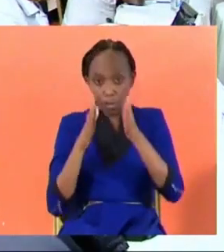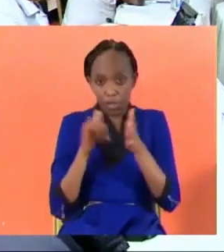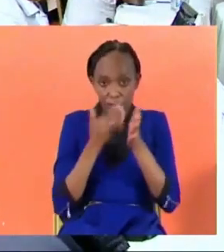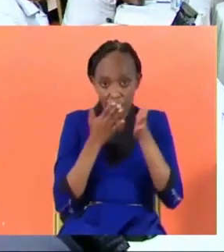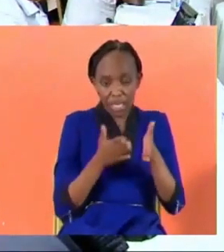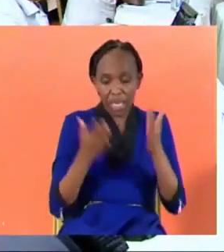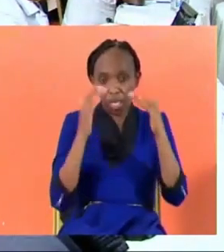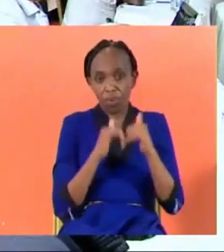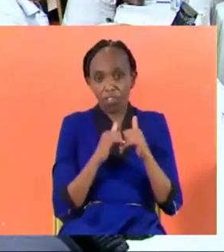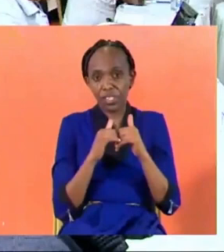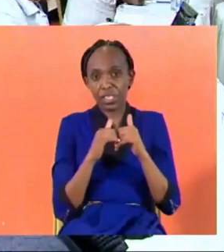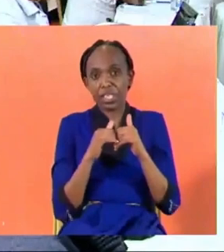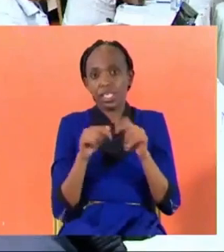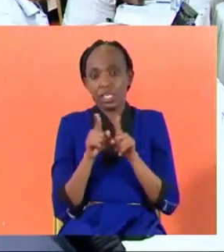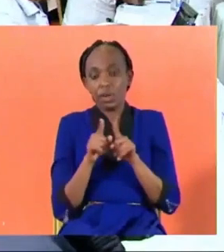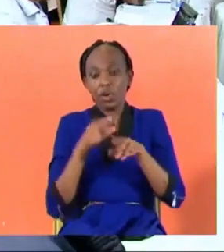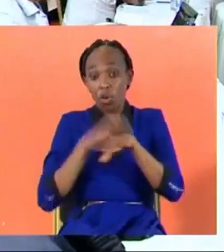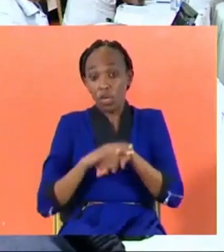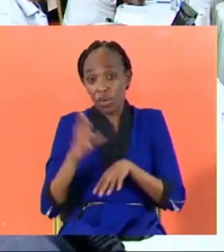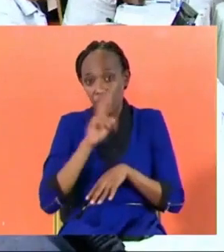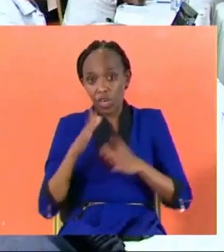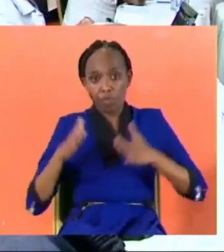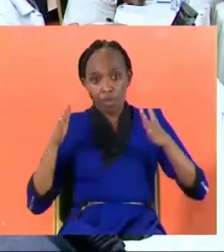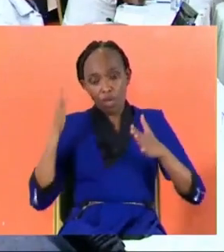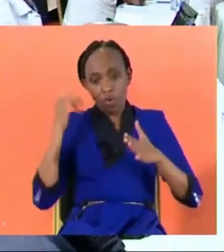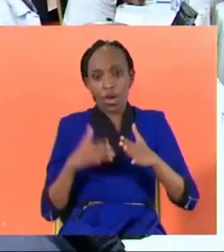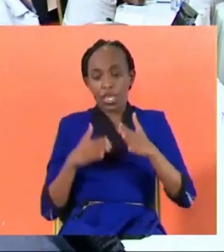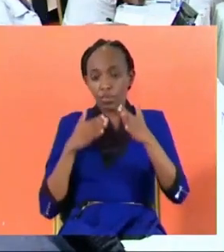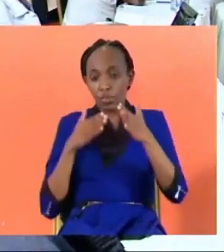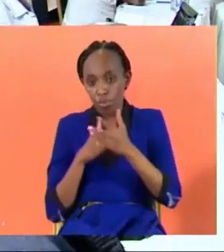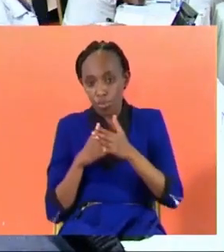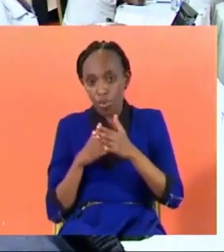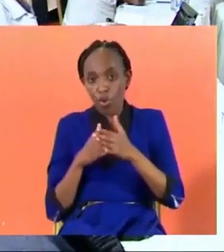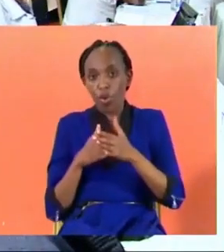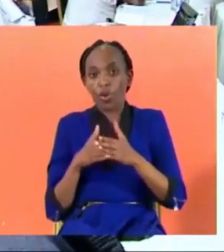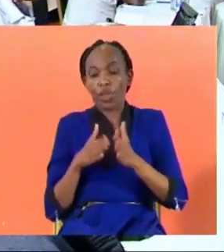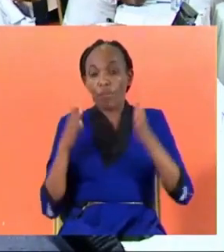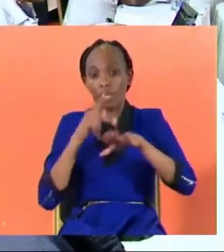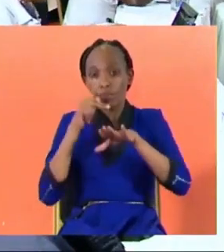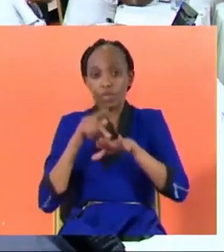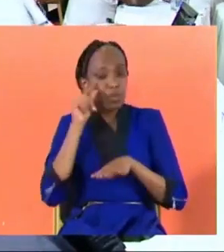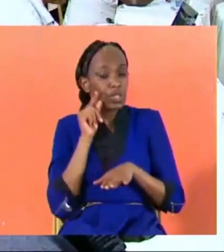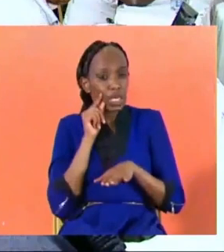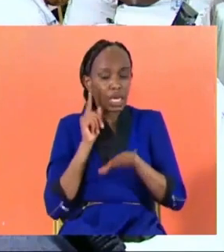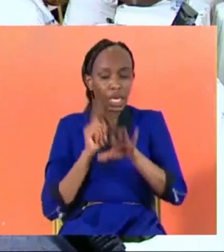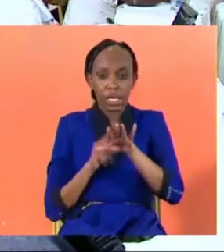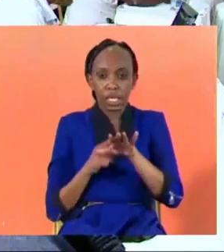at this conference found this as a major threat, as it infringes on the main principles of journalism when it comes to